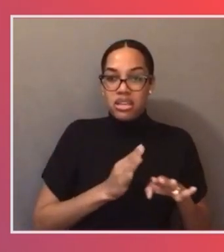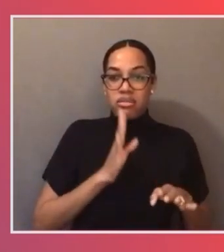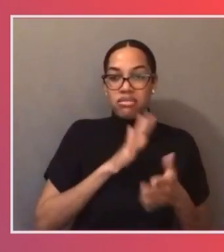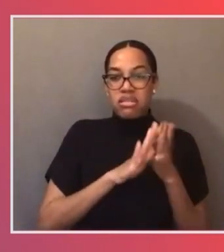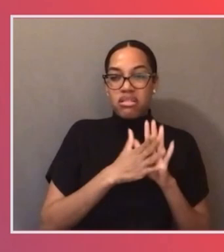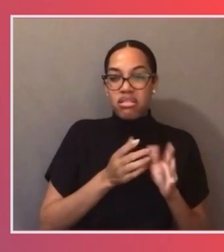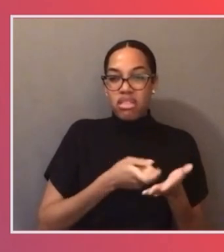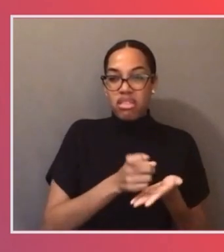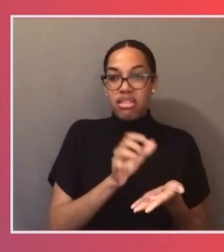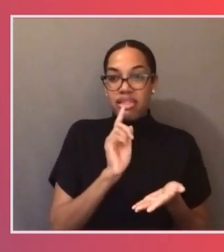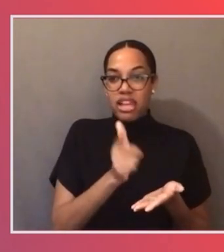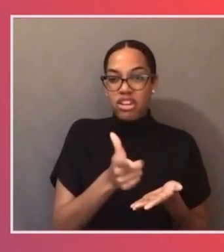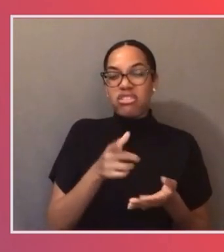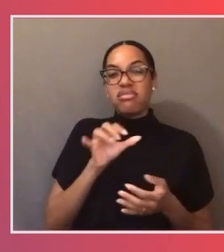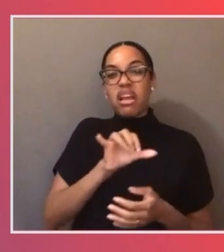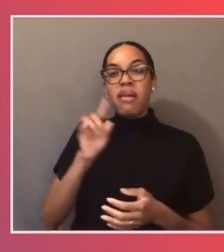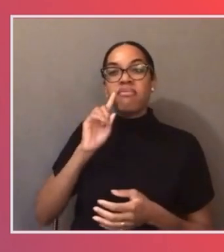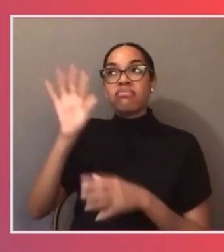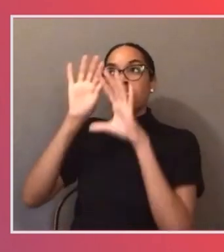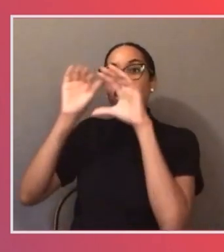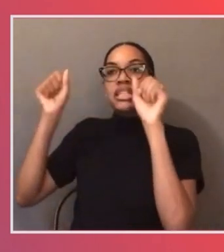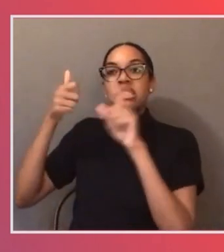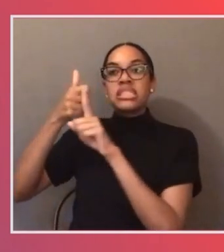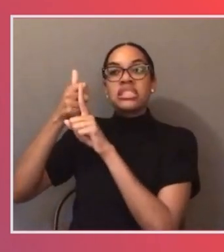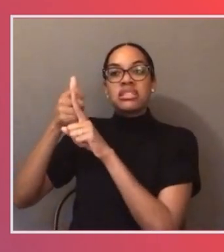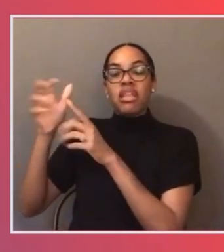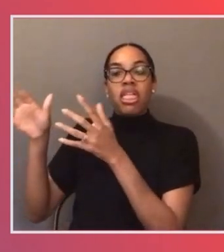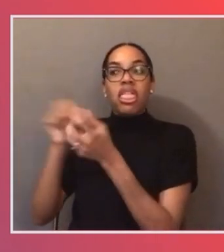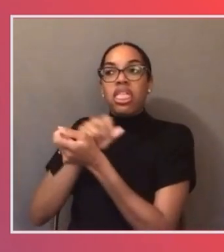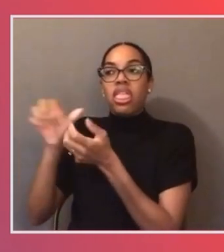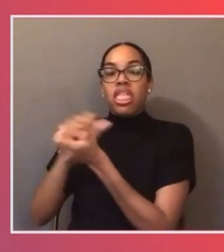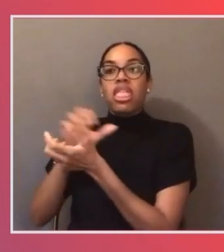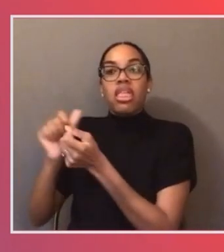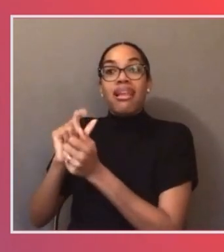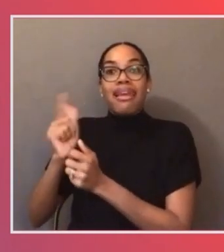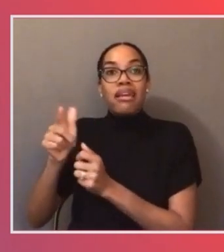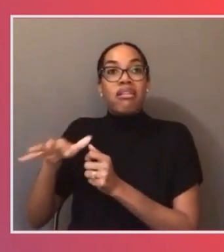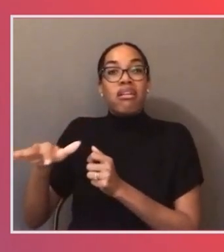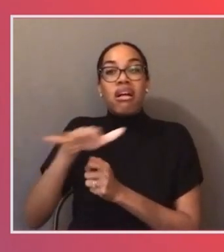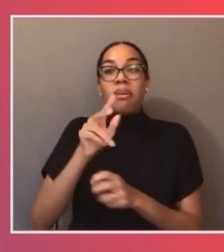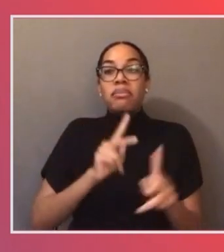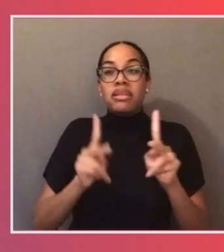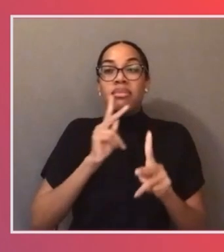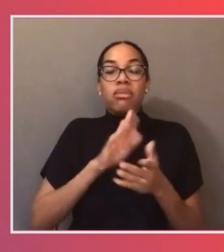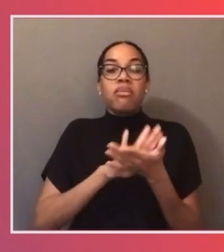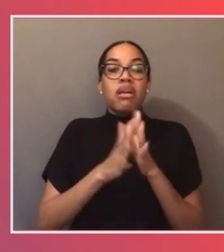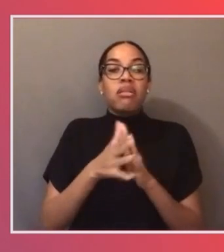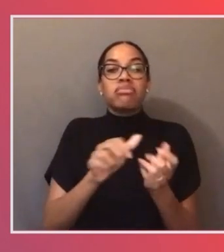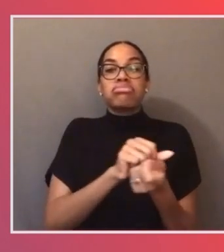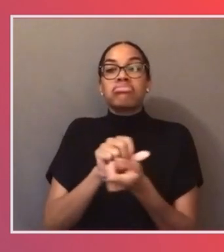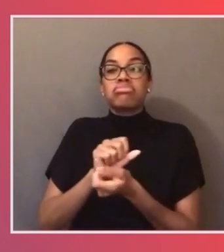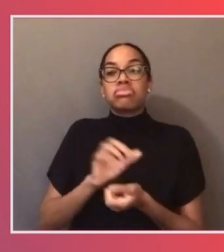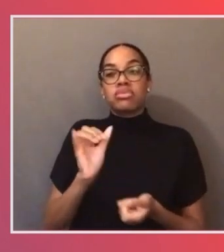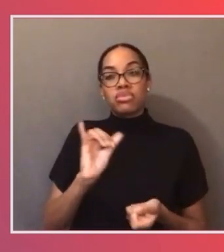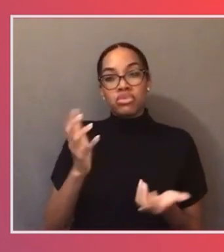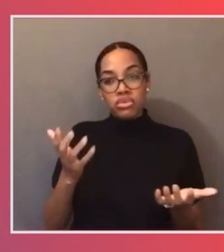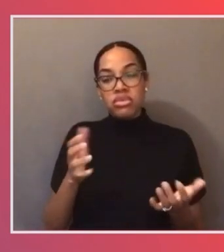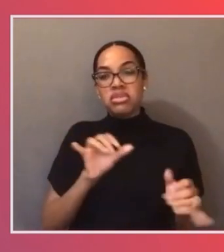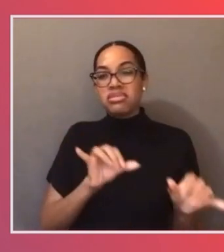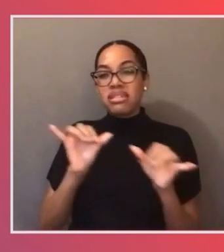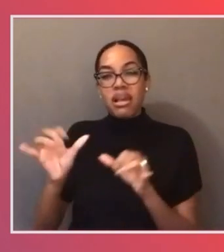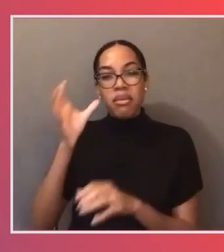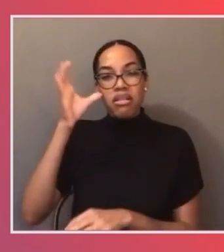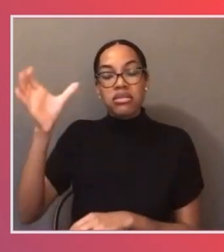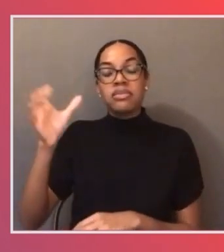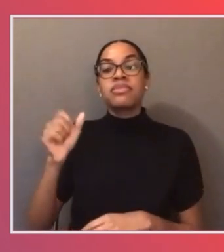I think, guiding principles among many in the Avengers series, right? And so honor and decency. You know, Joe and I, of